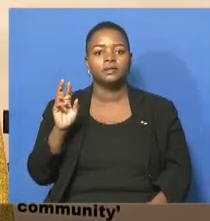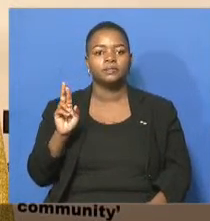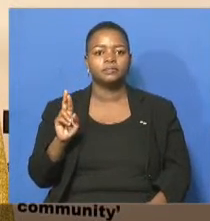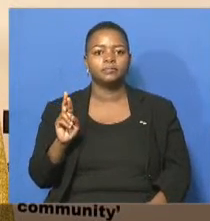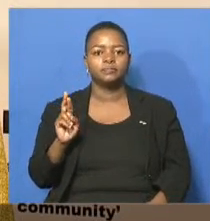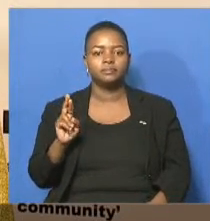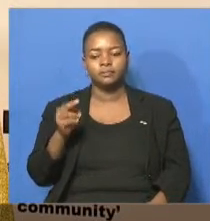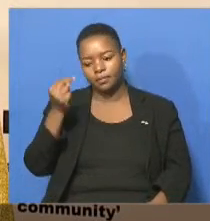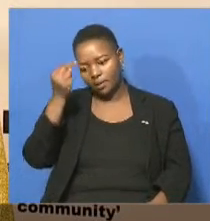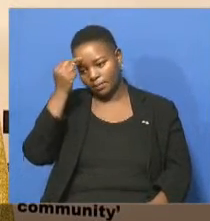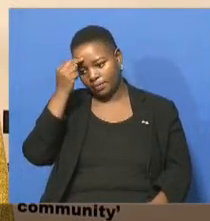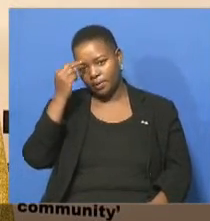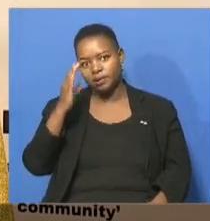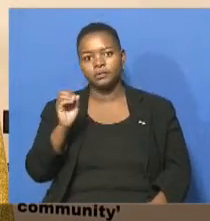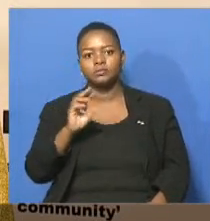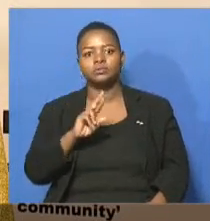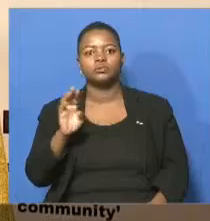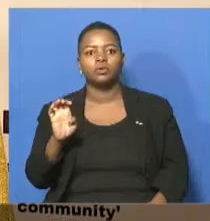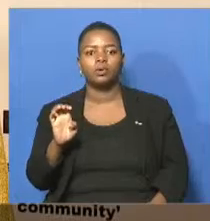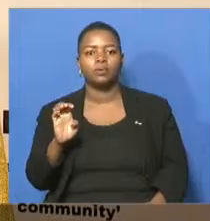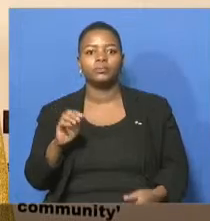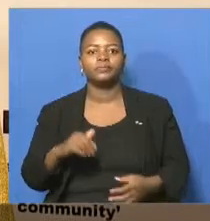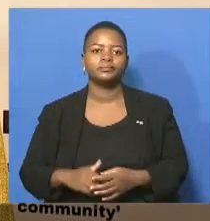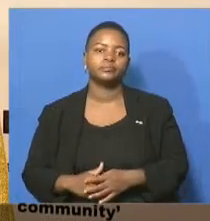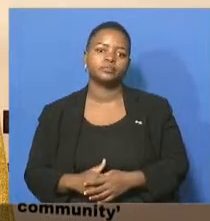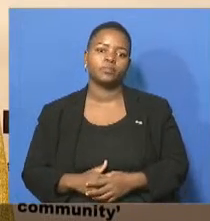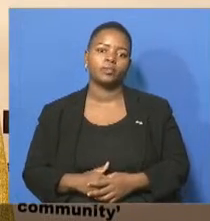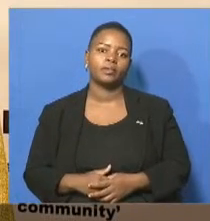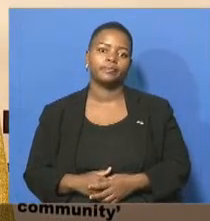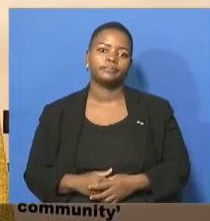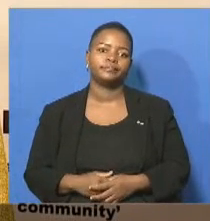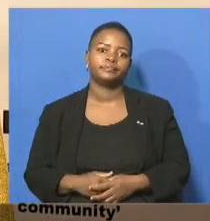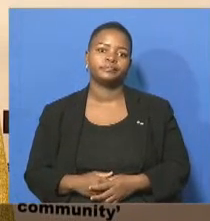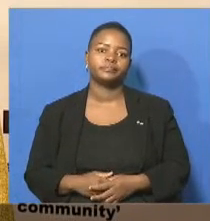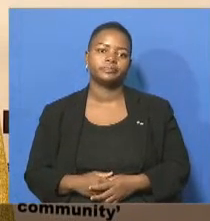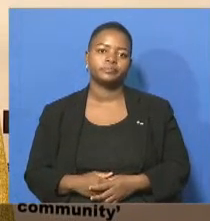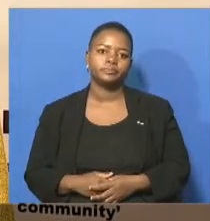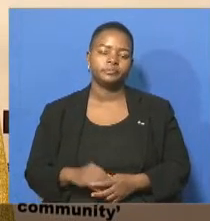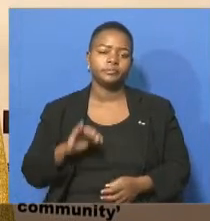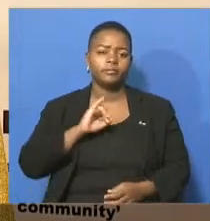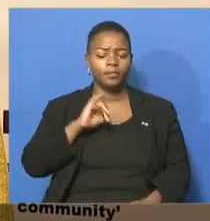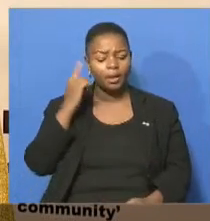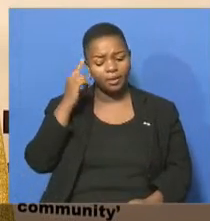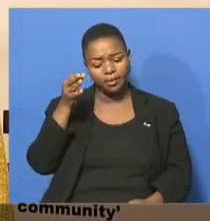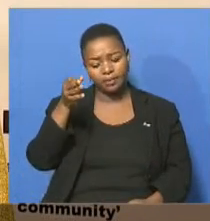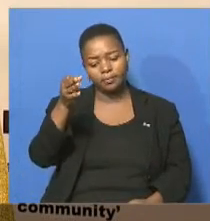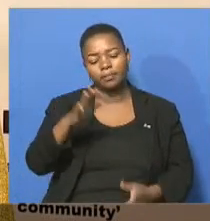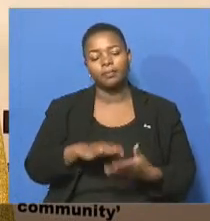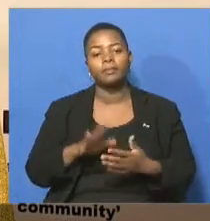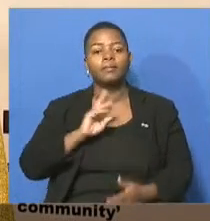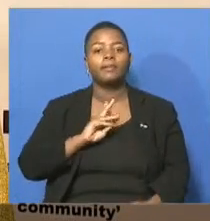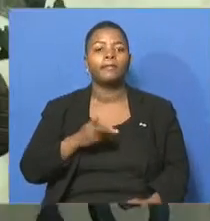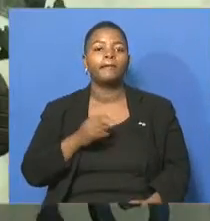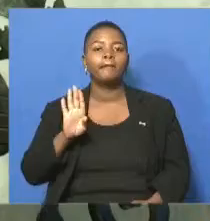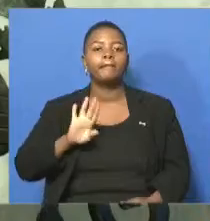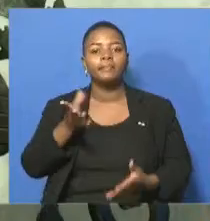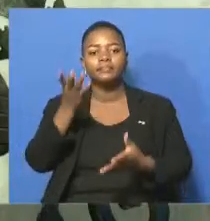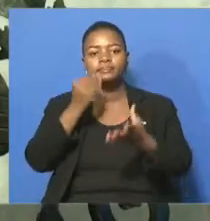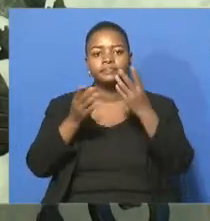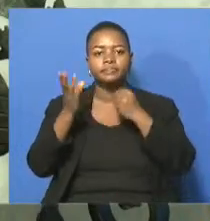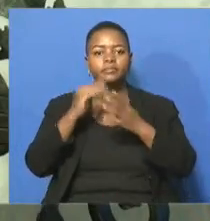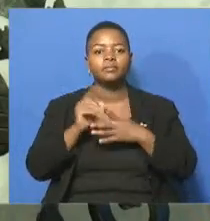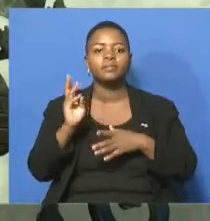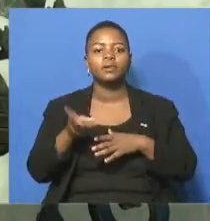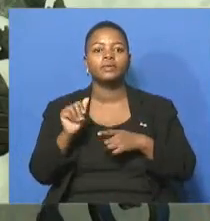Junior police corps or something of that sort. These are things going forward. We are learning.